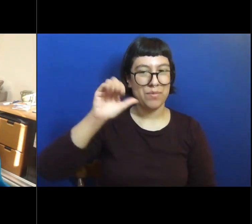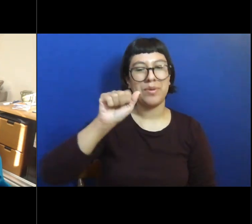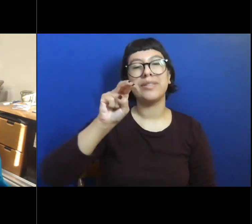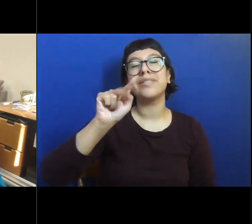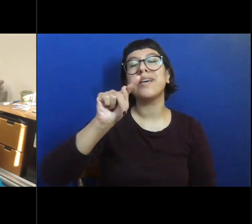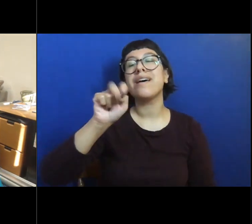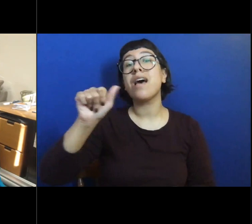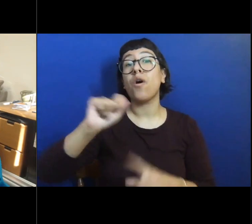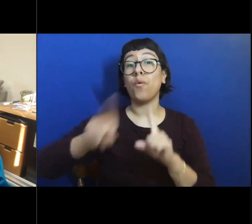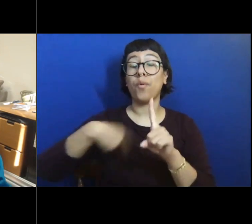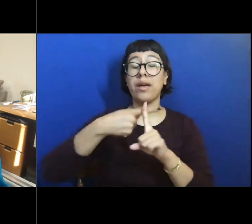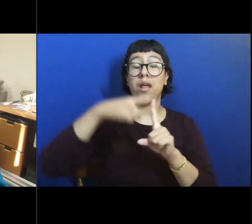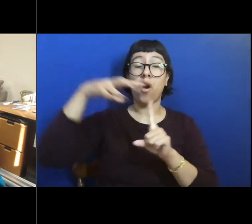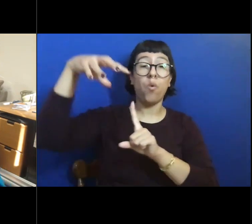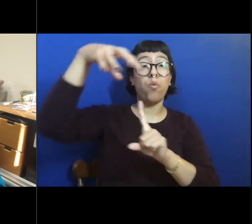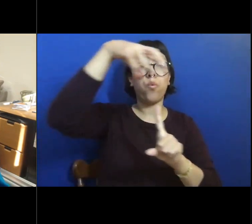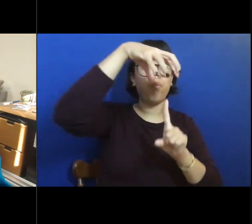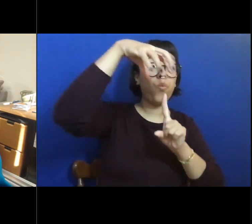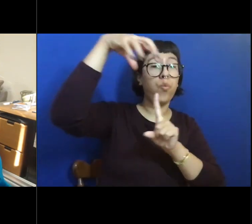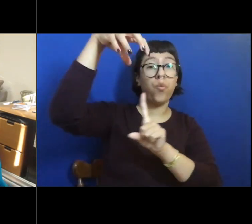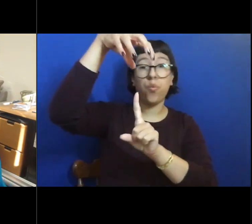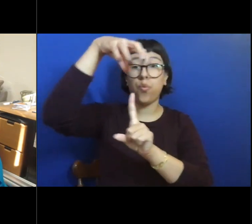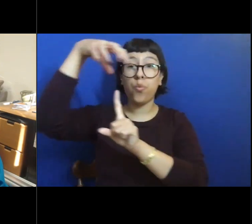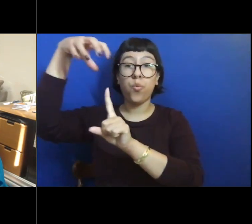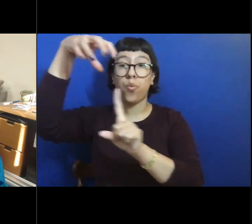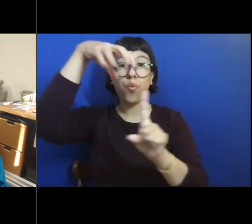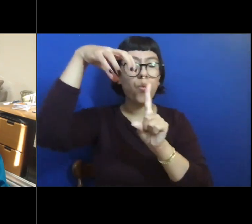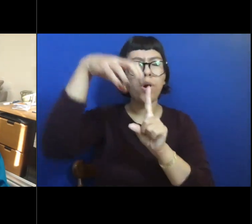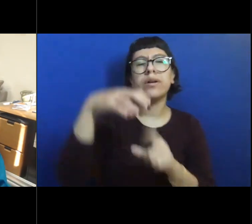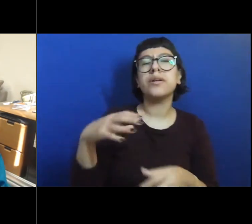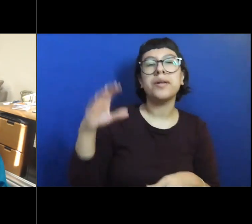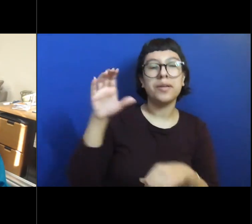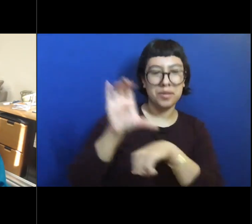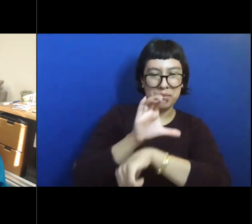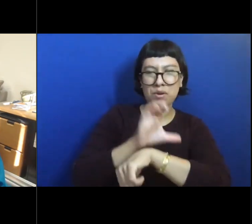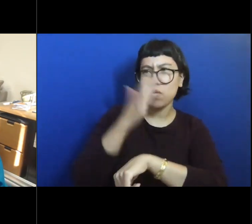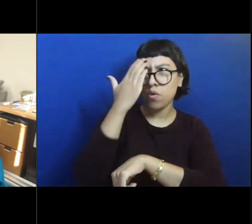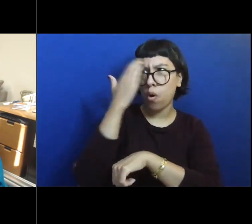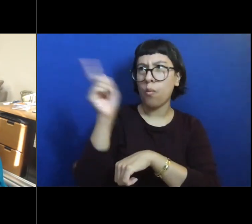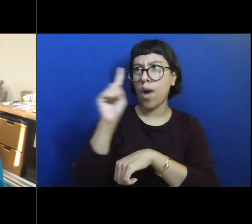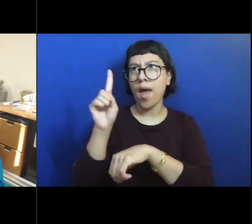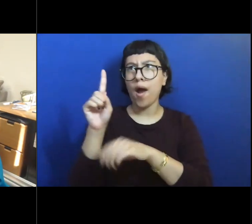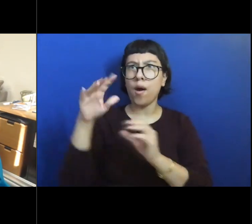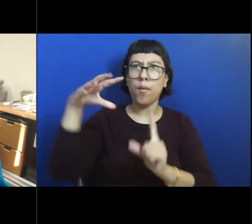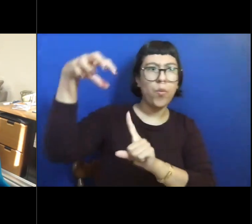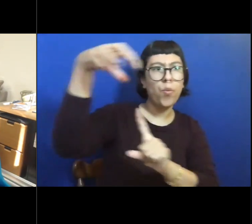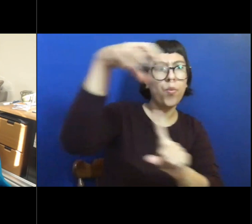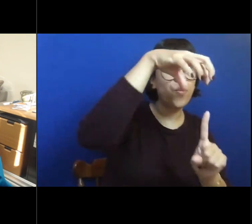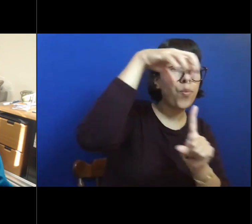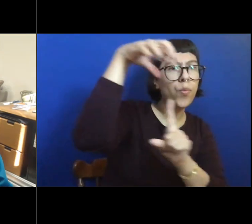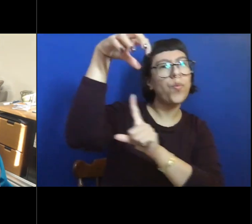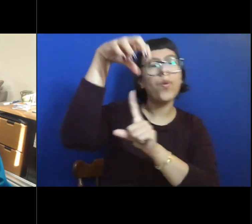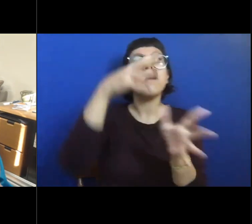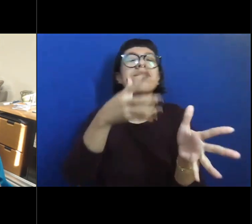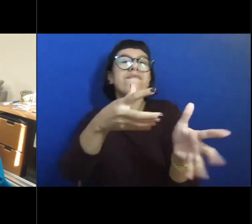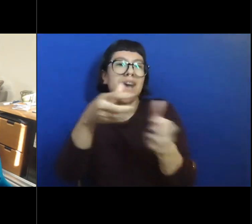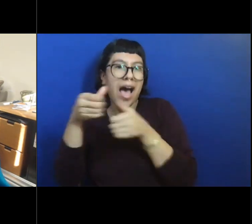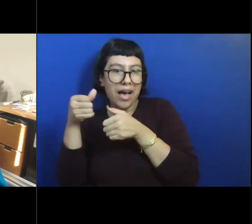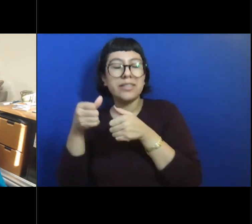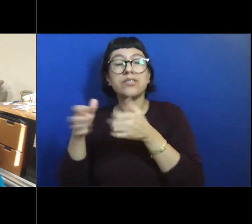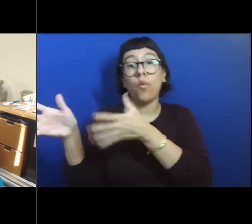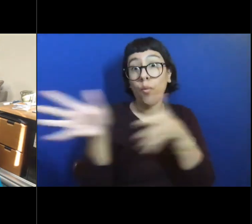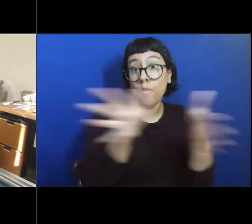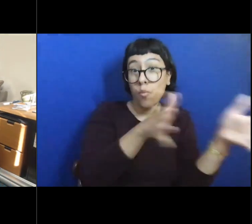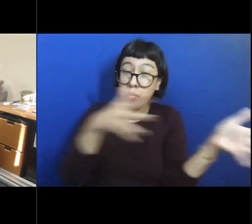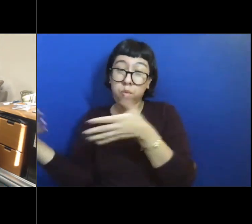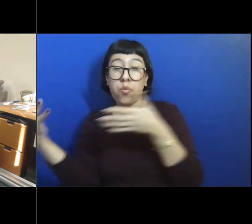and flies through the atmosphere, the computer knows what direction it's moving and how fast. And so that's how it knows what the wind is doing, because if it's